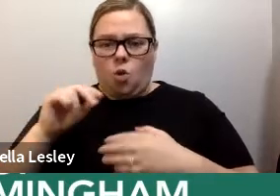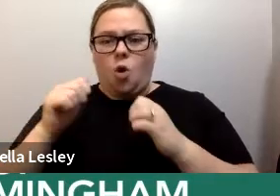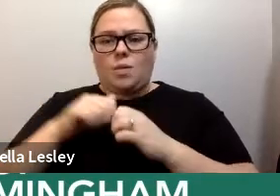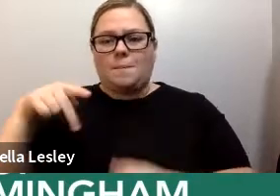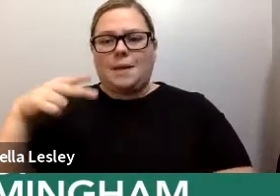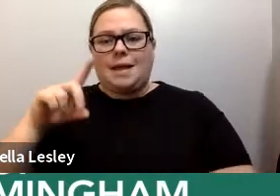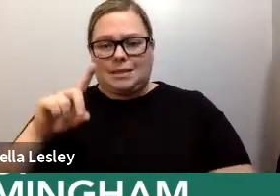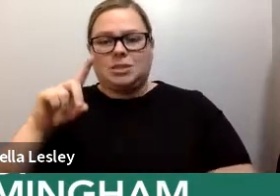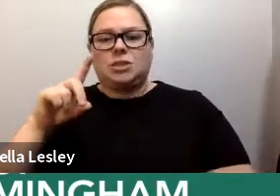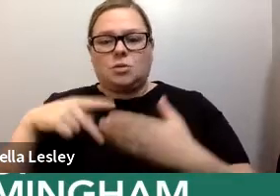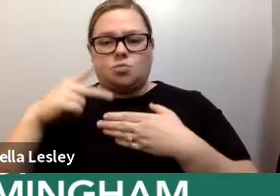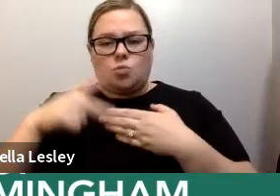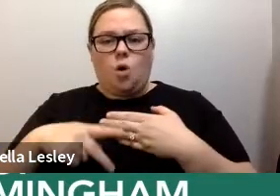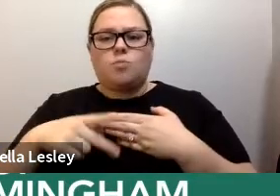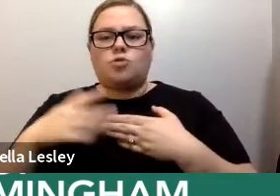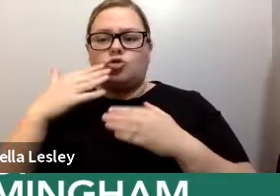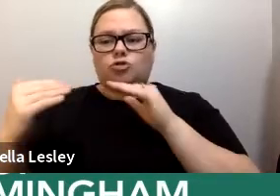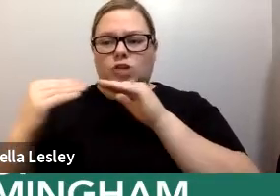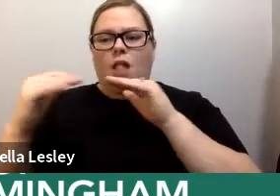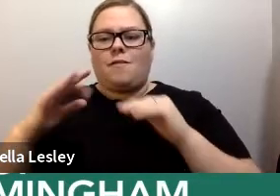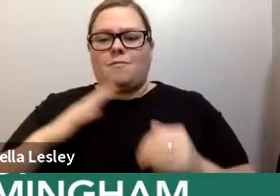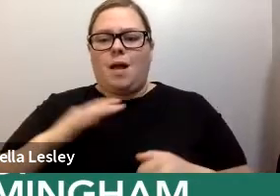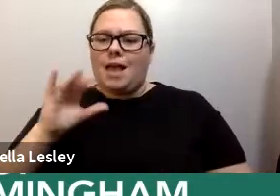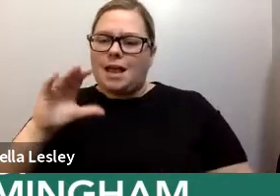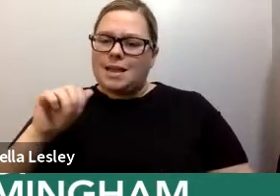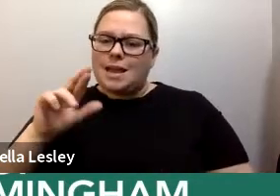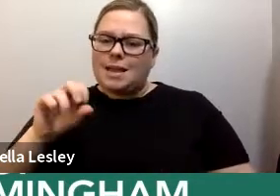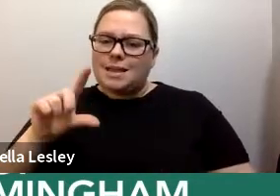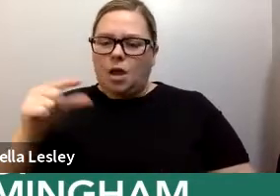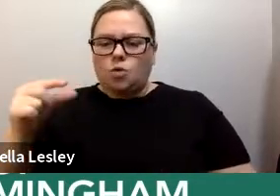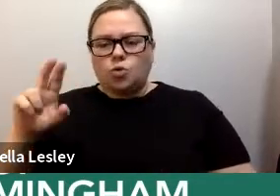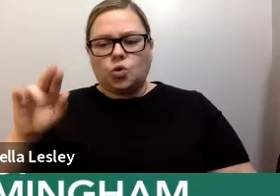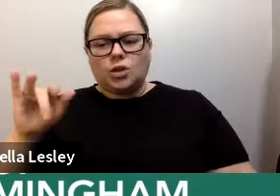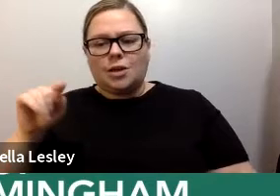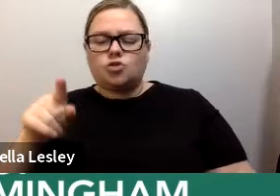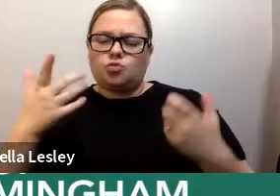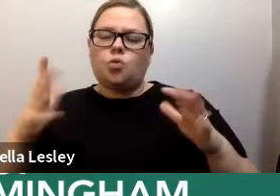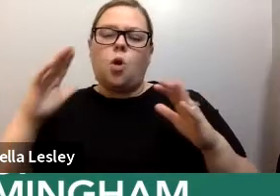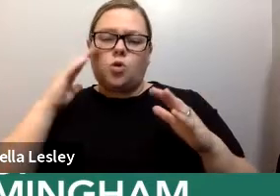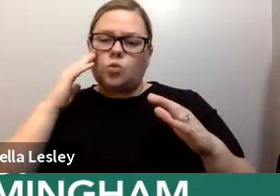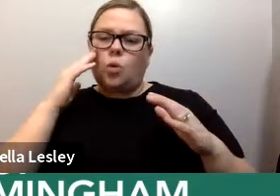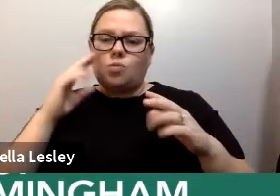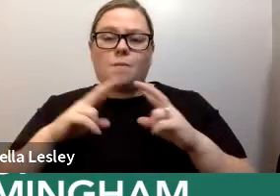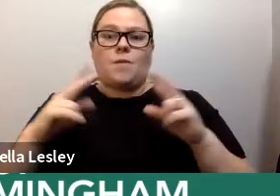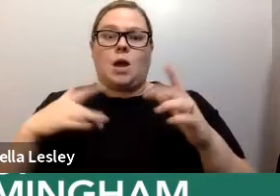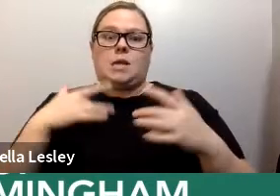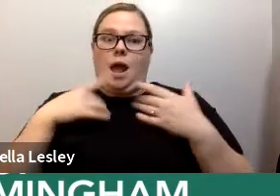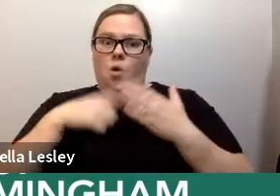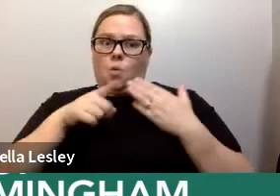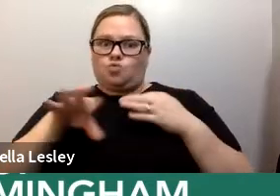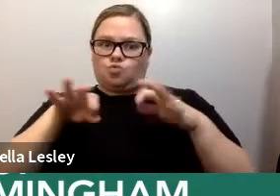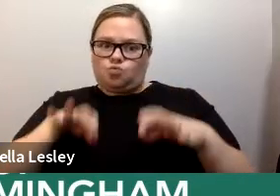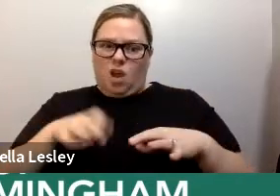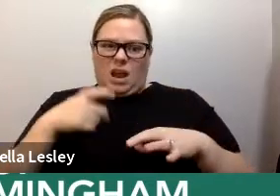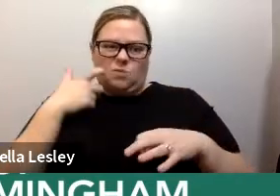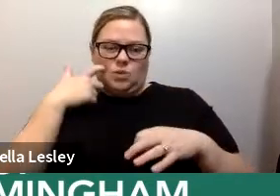colleagues of mine, like Carol Gill, who I'm sure you know. So very excited about what you've described.